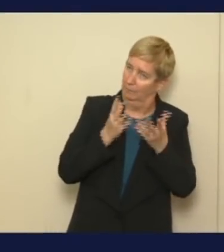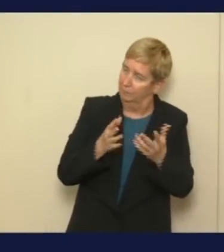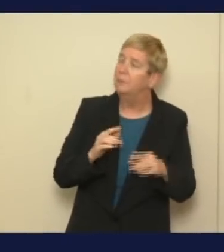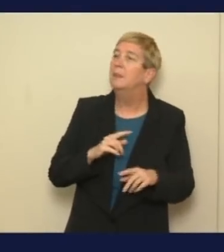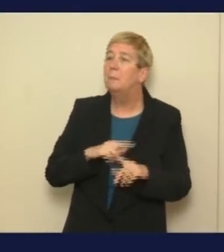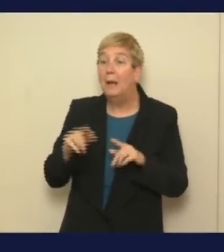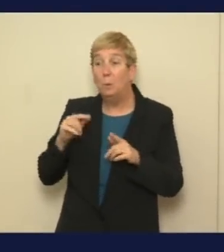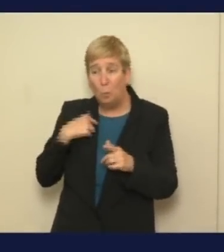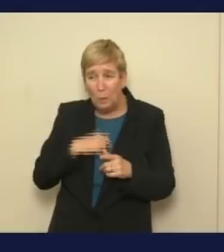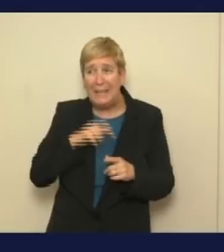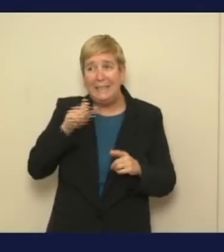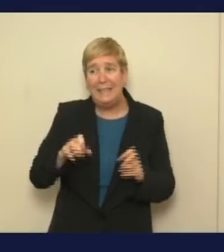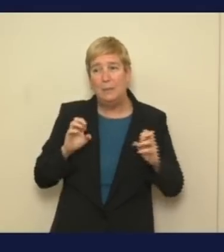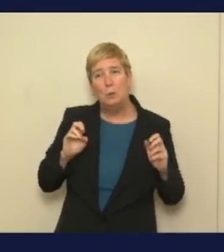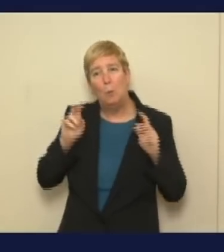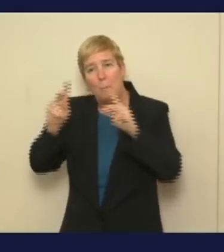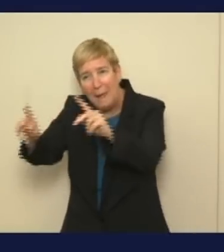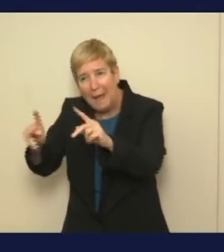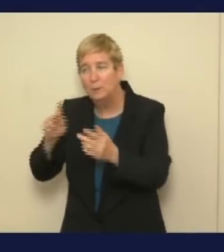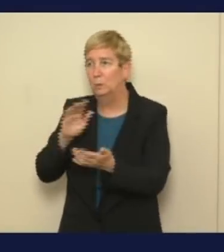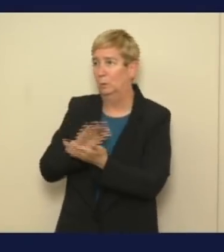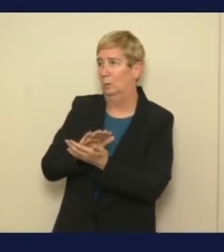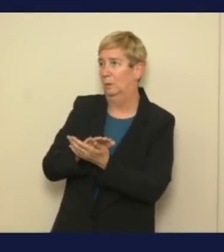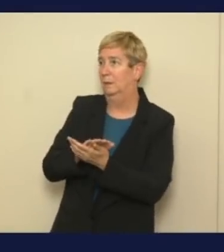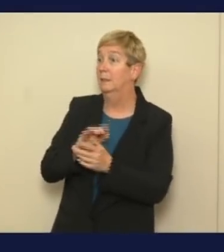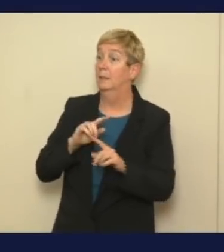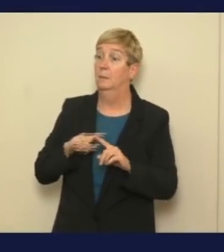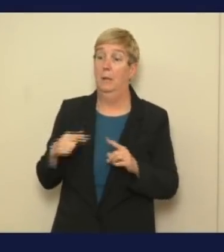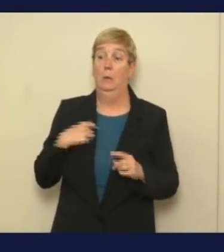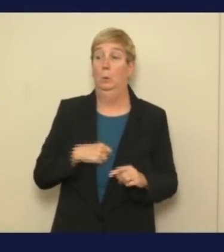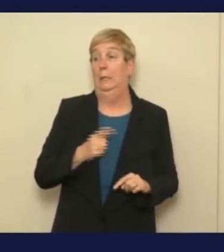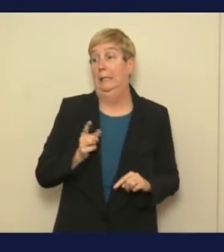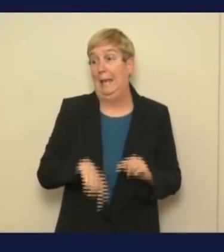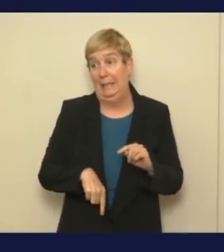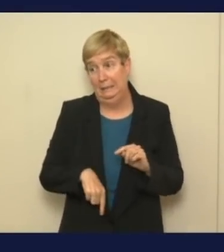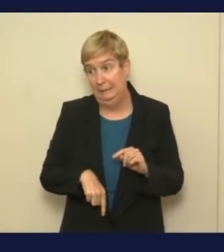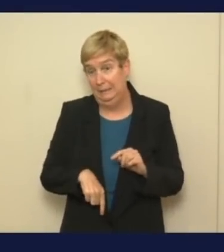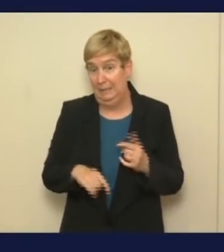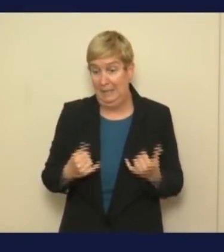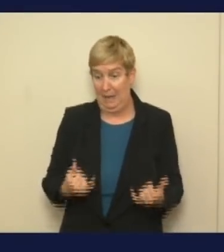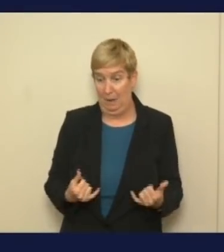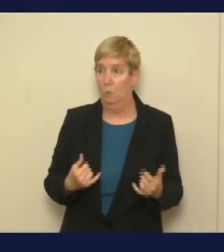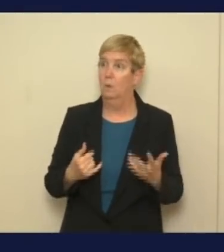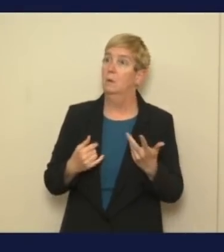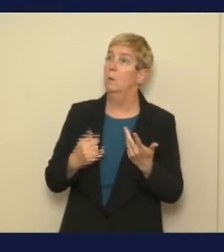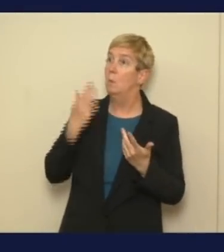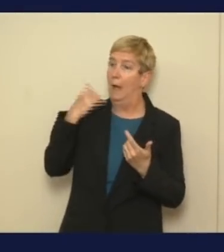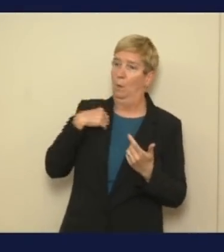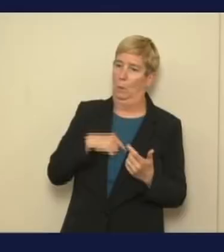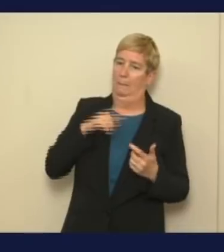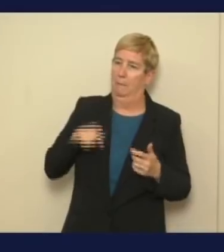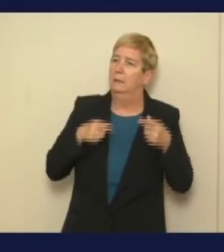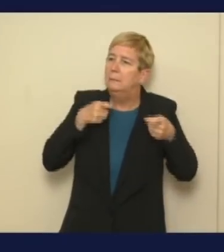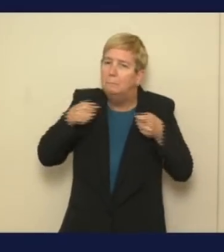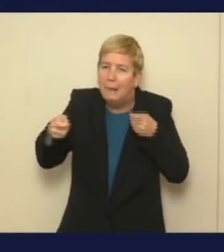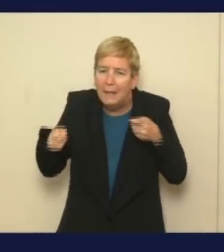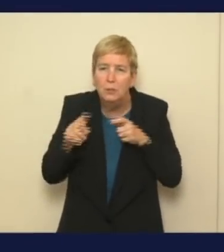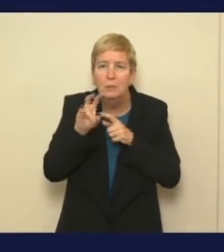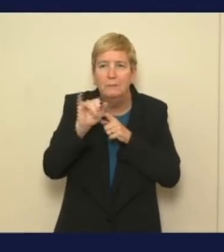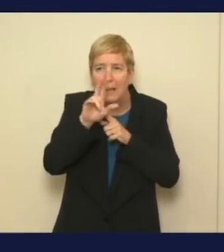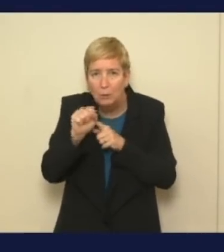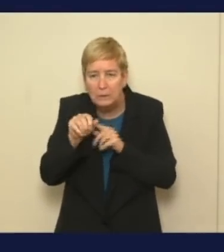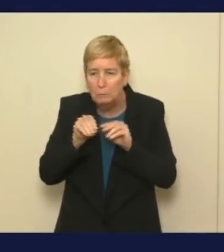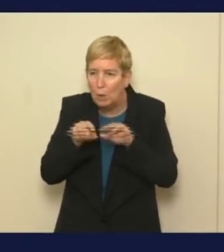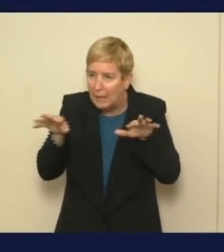back to school. We cannot go back to school unless we manage this virus and the spread of this